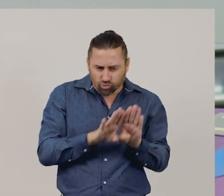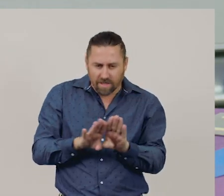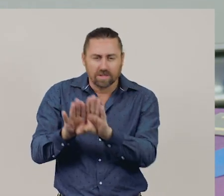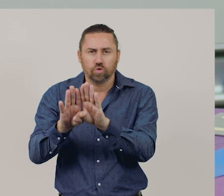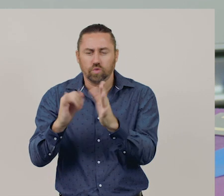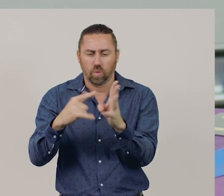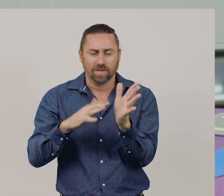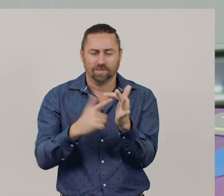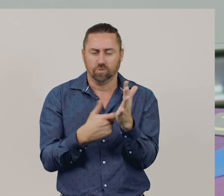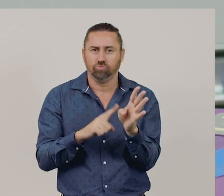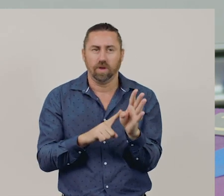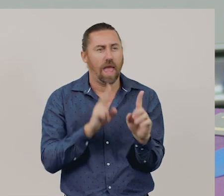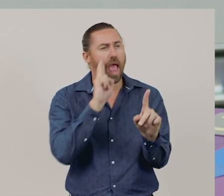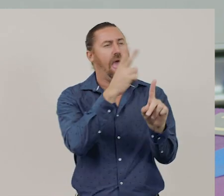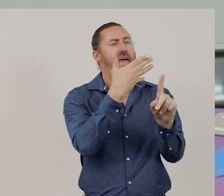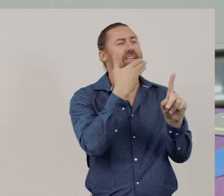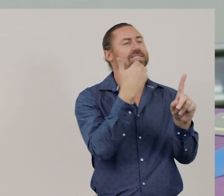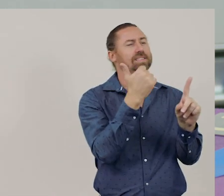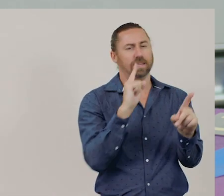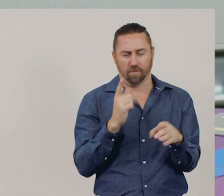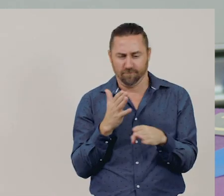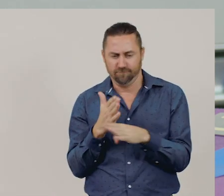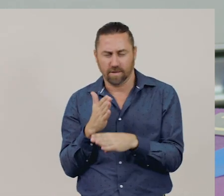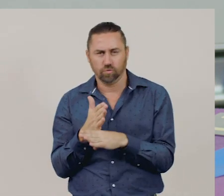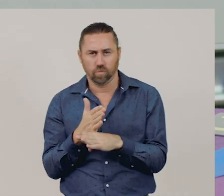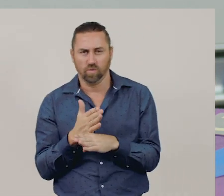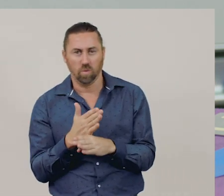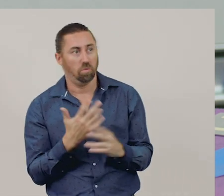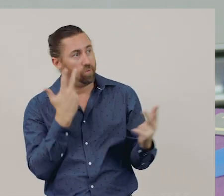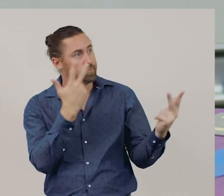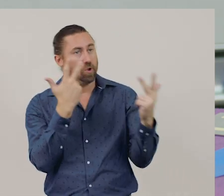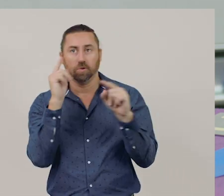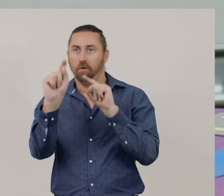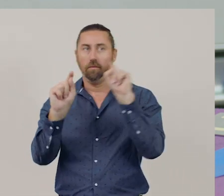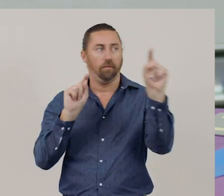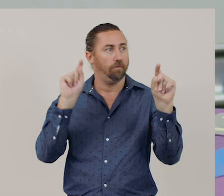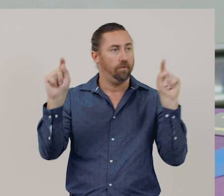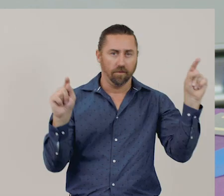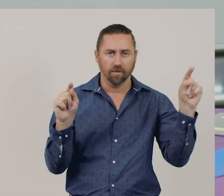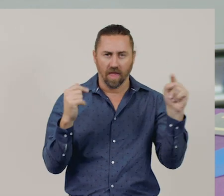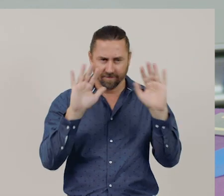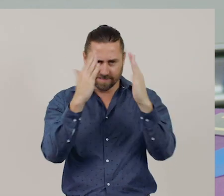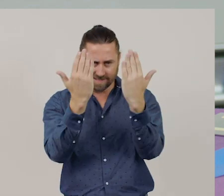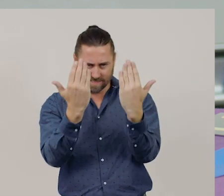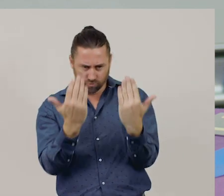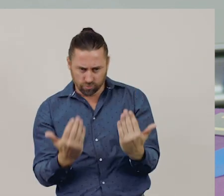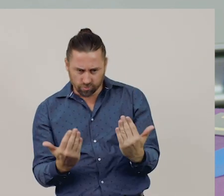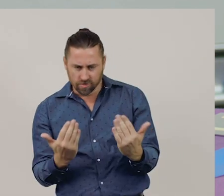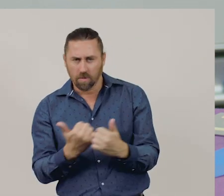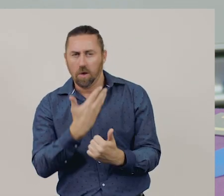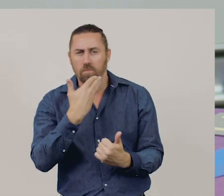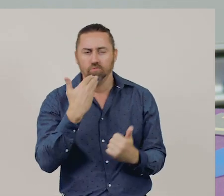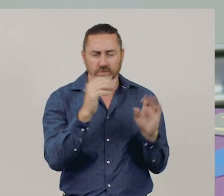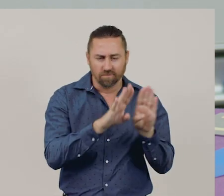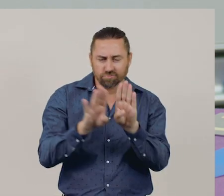transitional symmetry, aesthetic and functional symmetry in real-life examples, and used symmetry to make